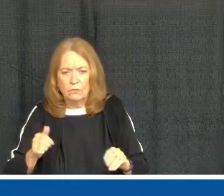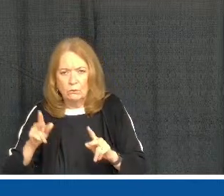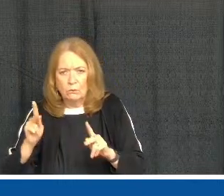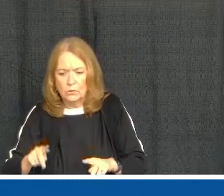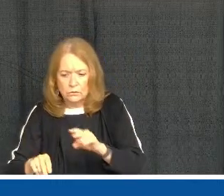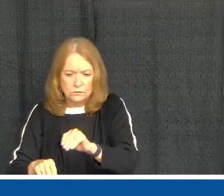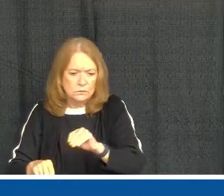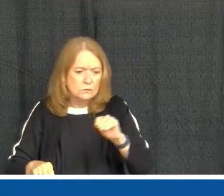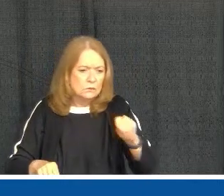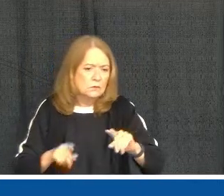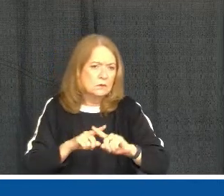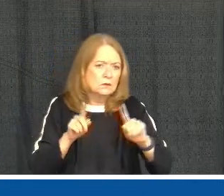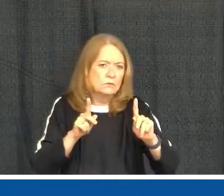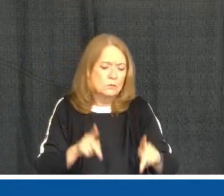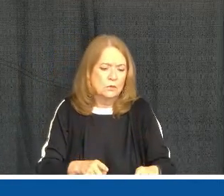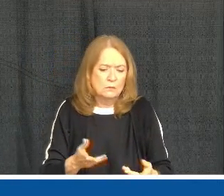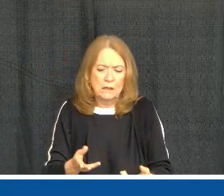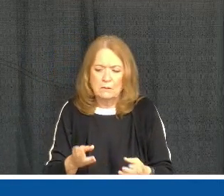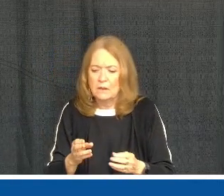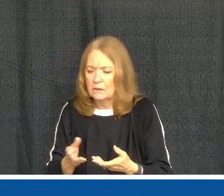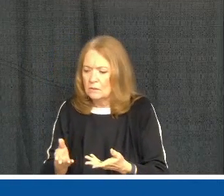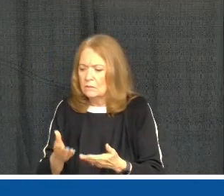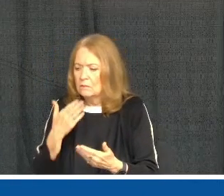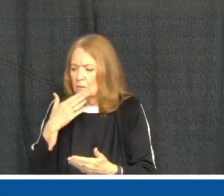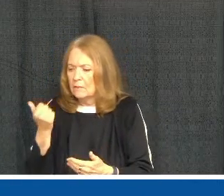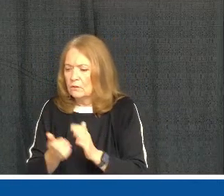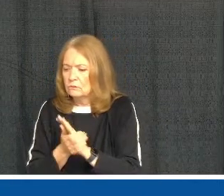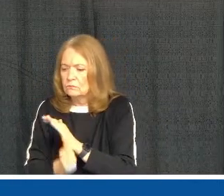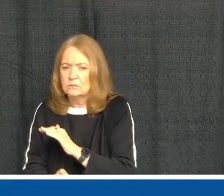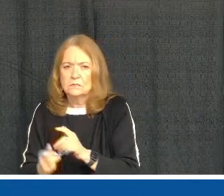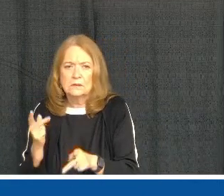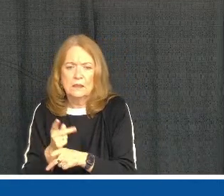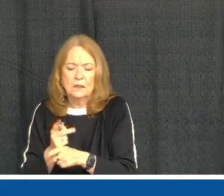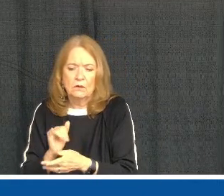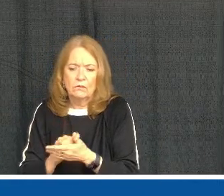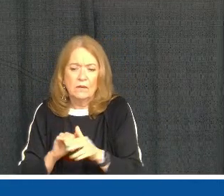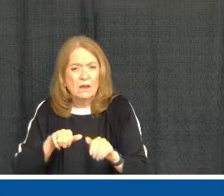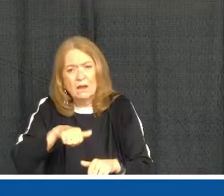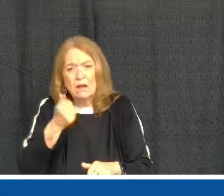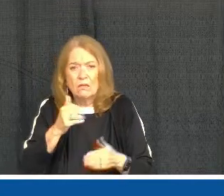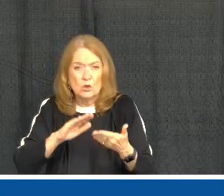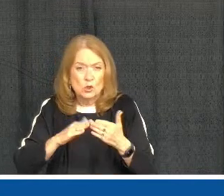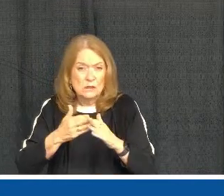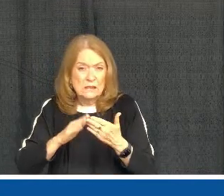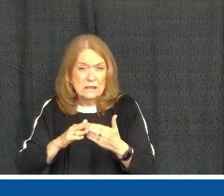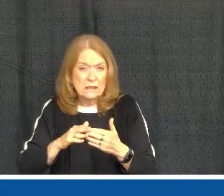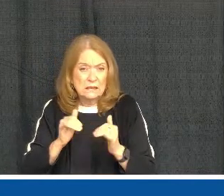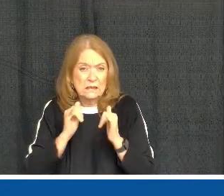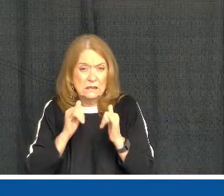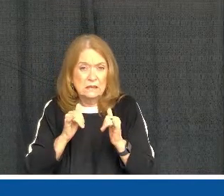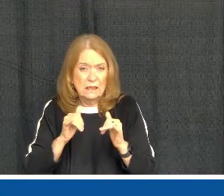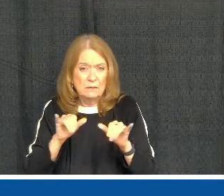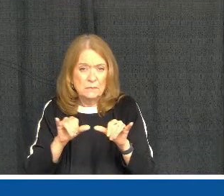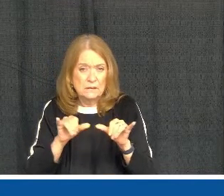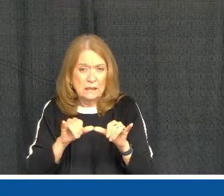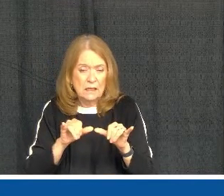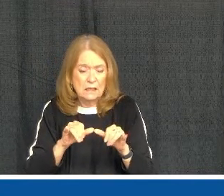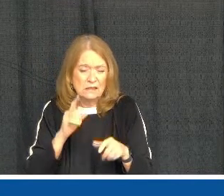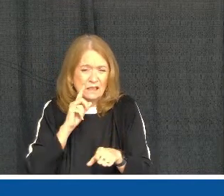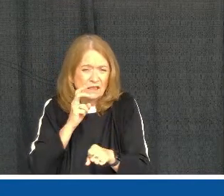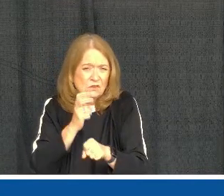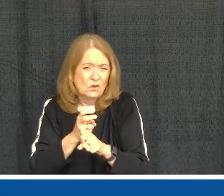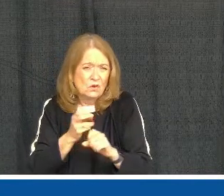that maybe is more well equipped to take care of it. Other cities our size, I think it's hard to